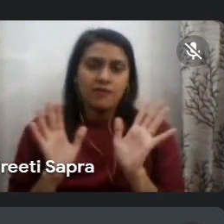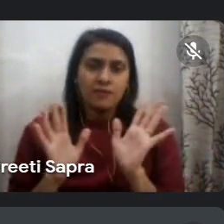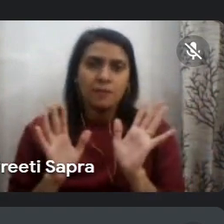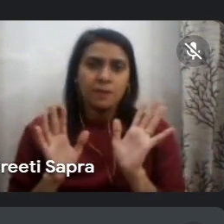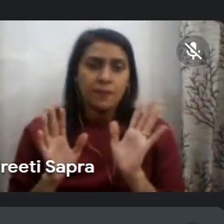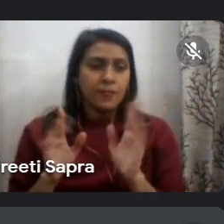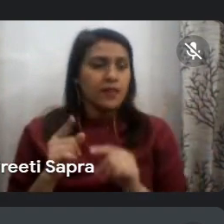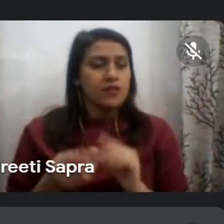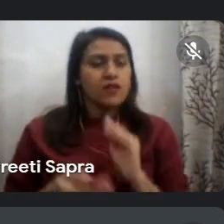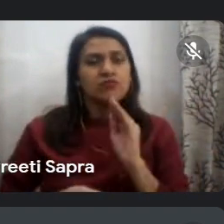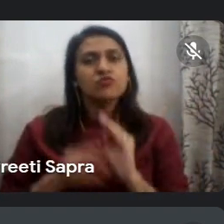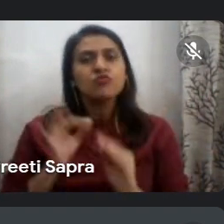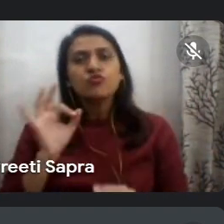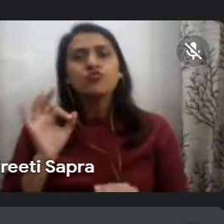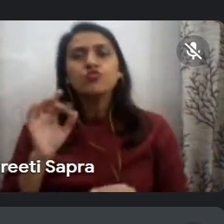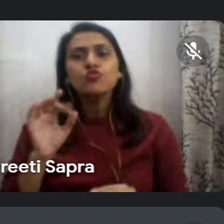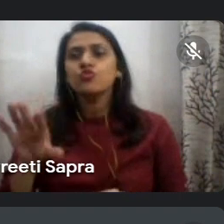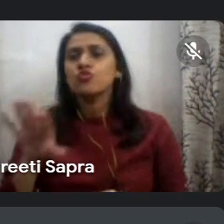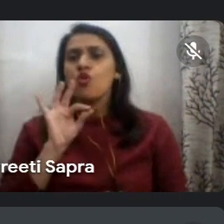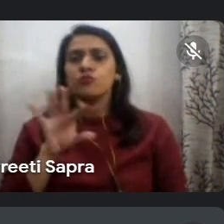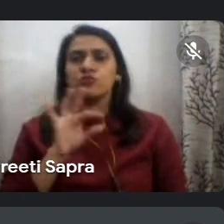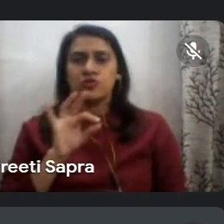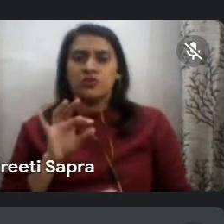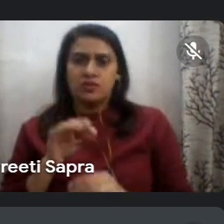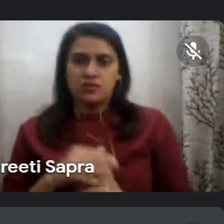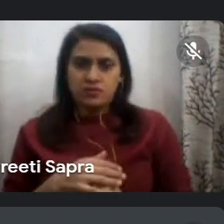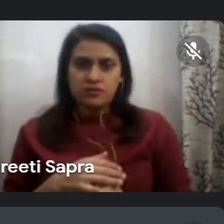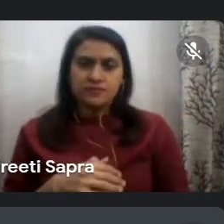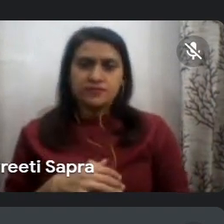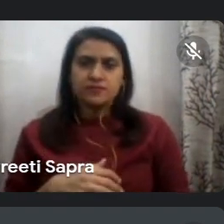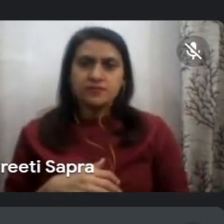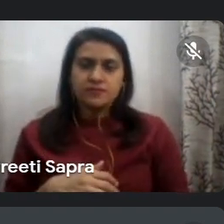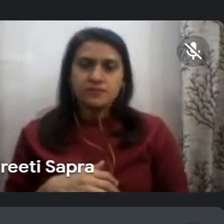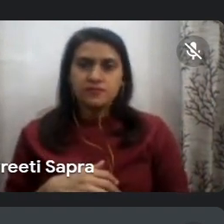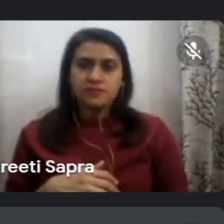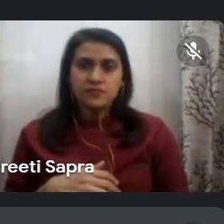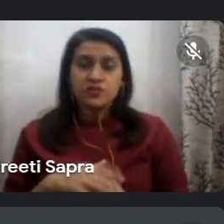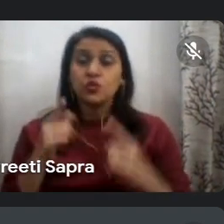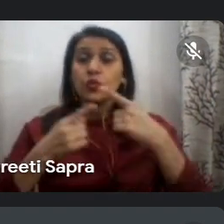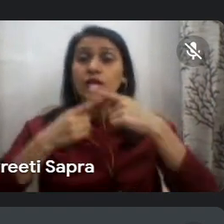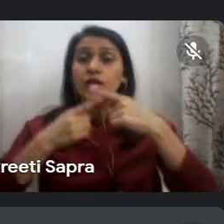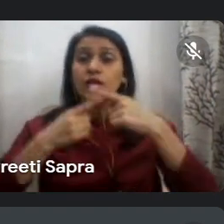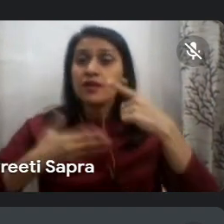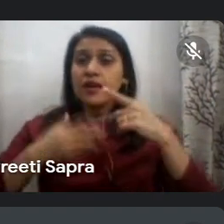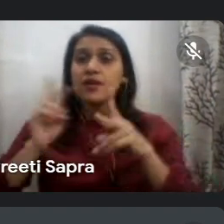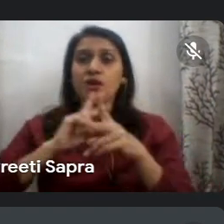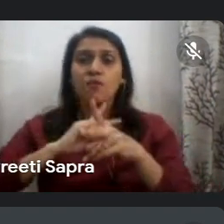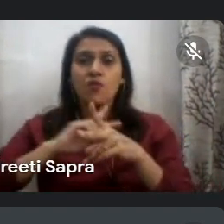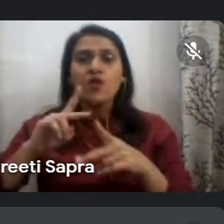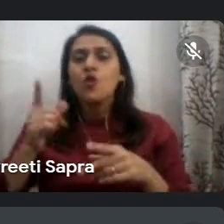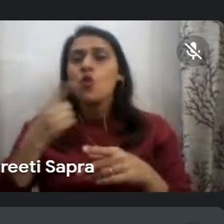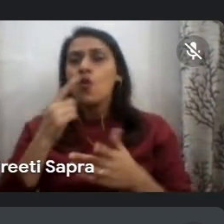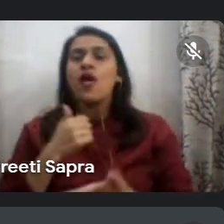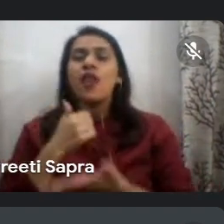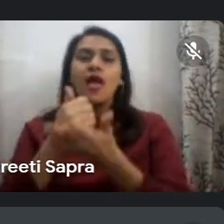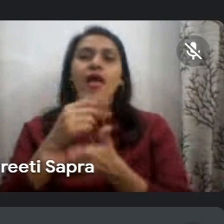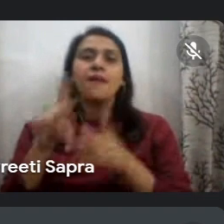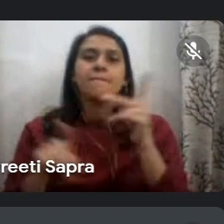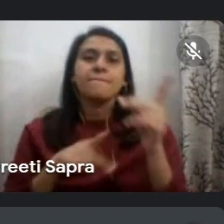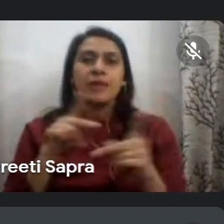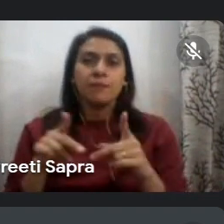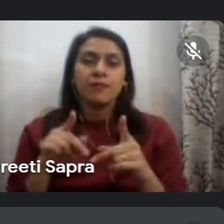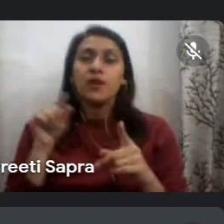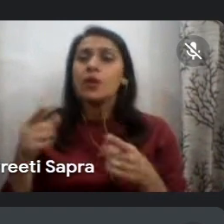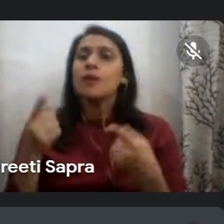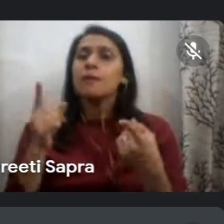very, very good option. I'm not saying that's not a good option, because you have trained professionals who can help people. But more often than not,